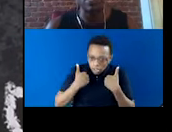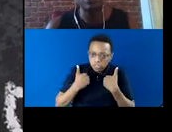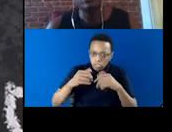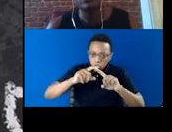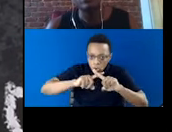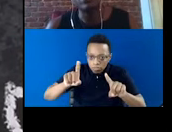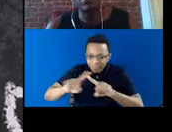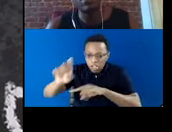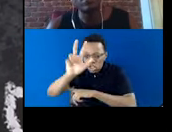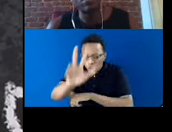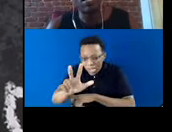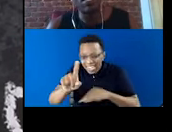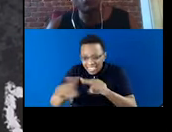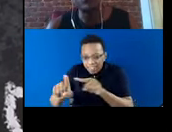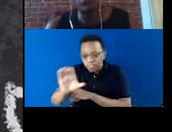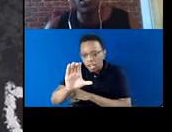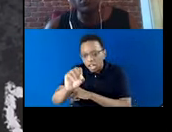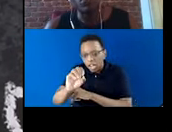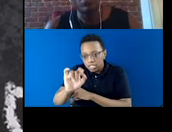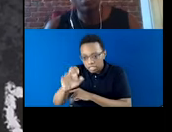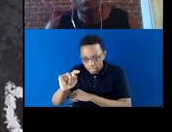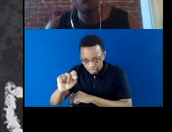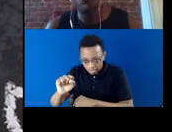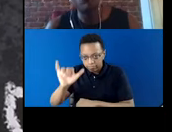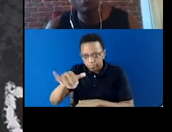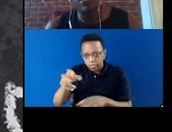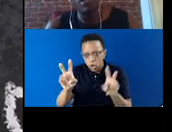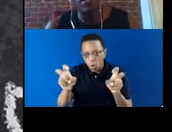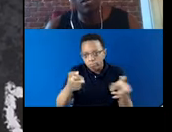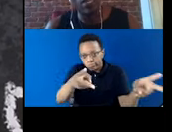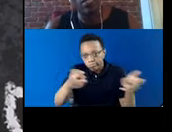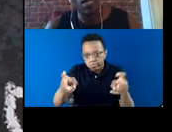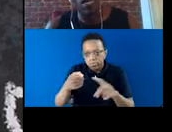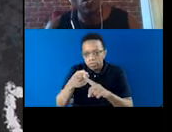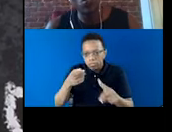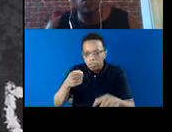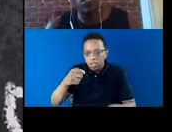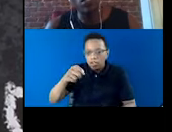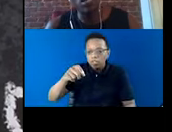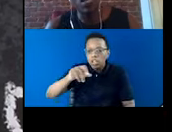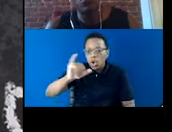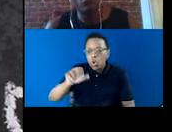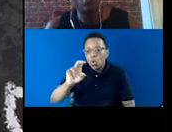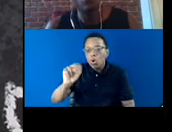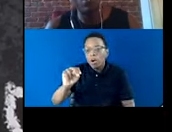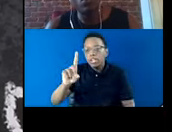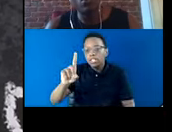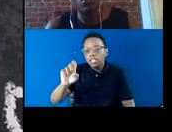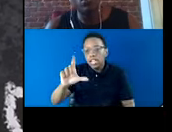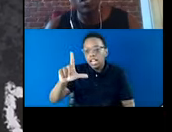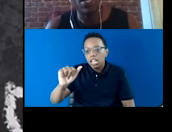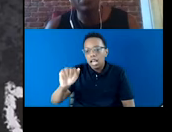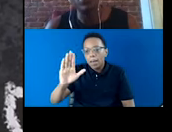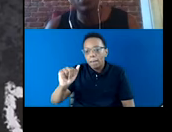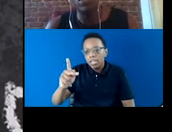continents. This is a quotation from Juan de la Bandera's notes during Juan